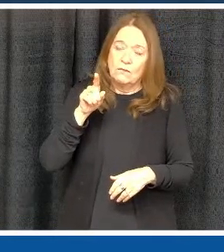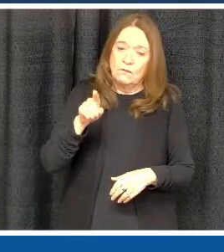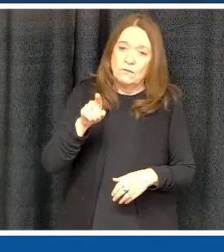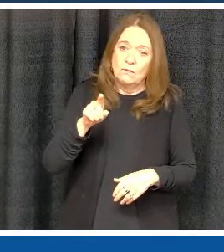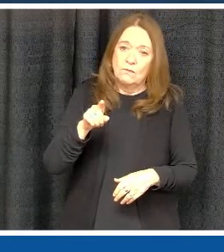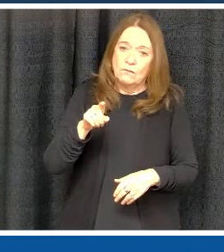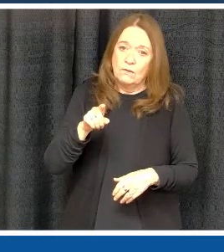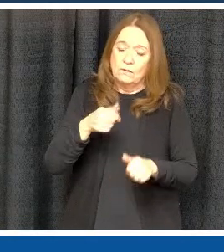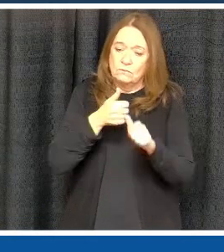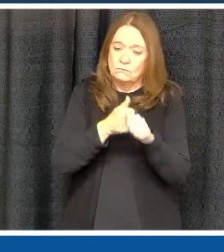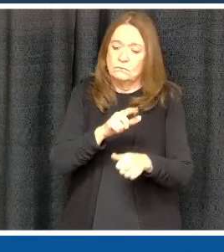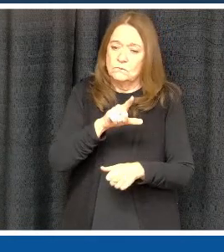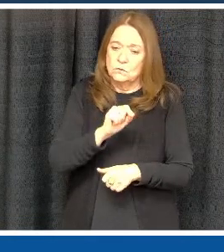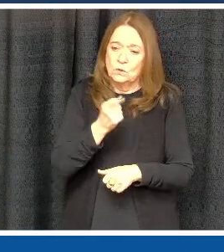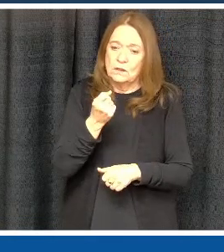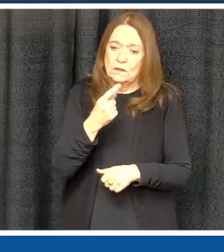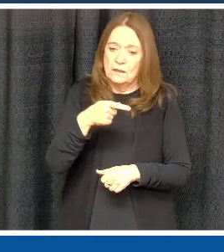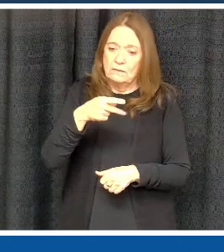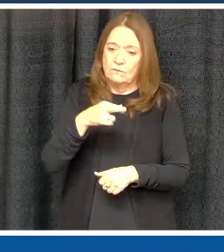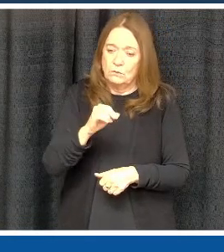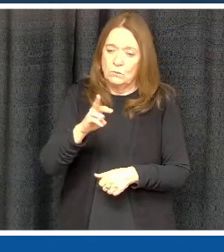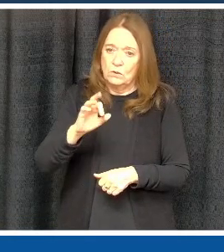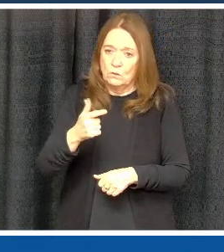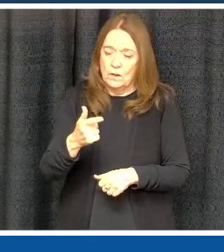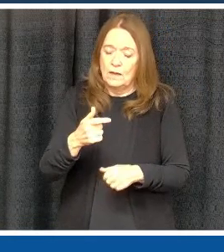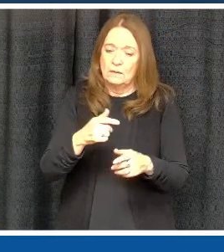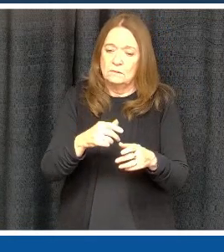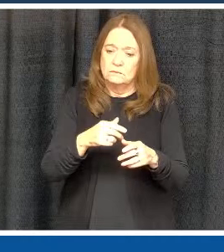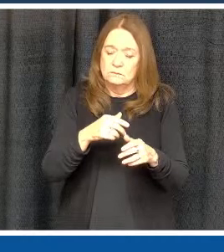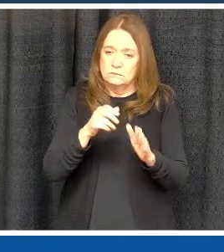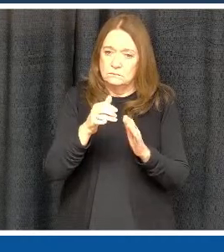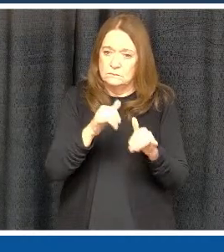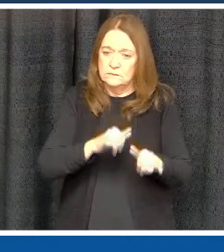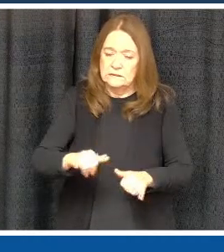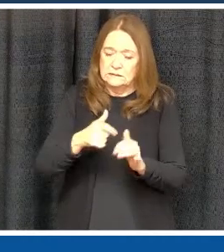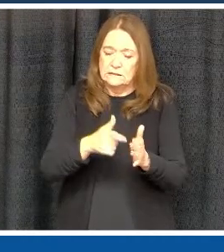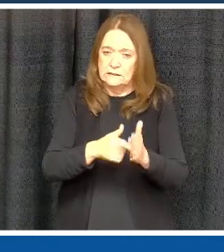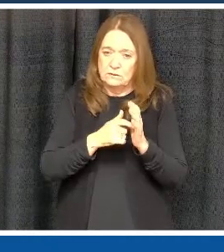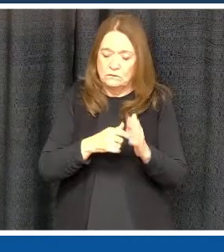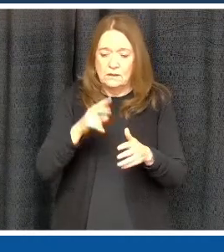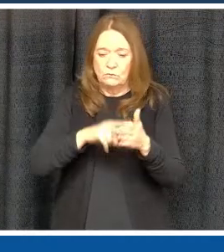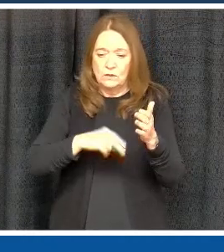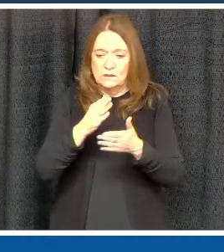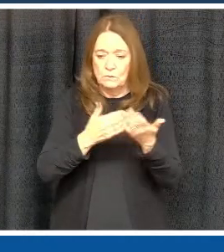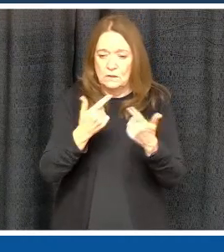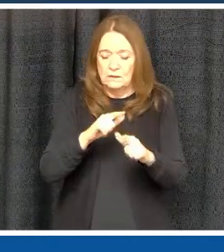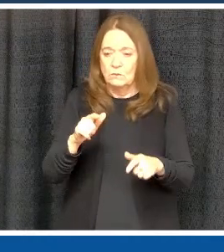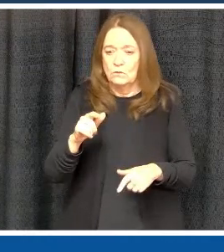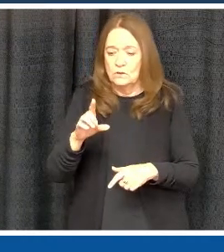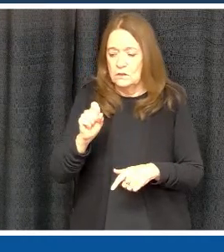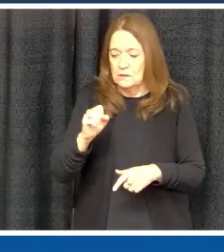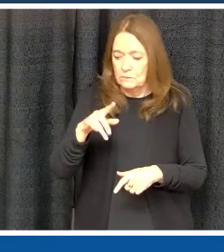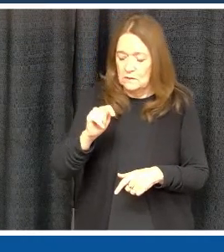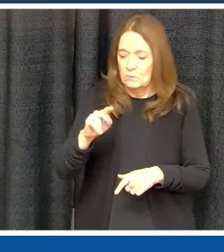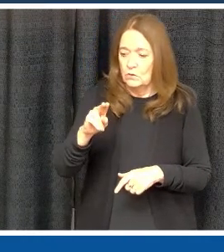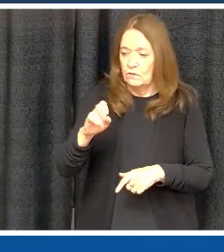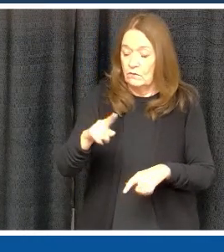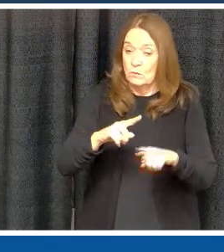PROAG standards. And I have read some of the language from September and November and so on, but in